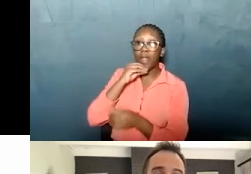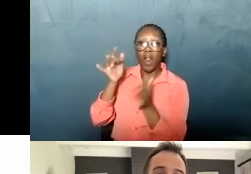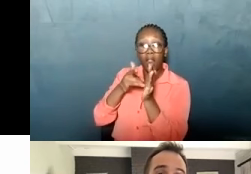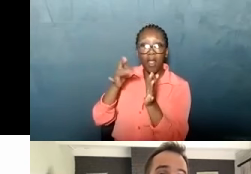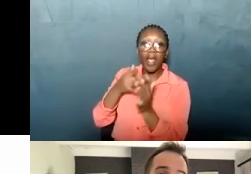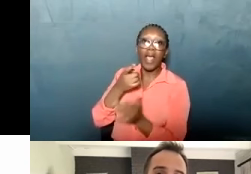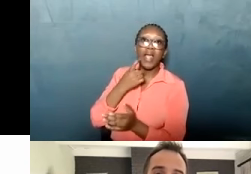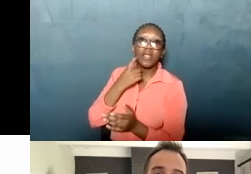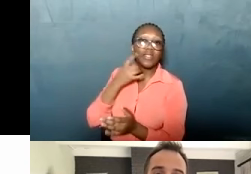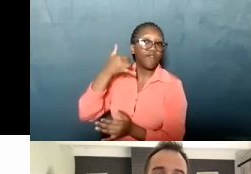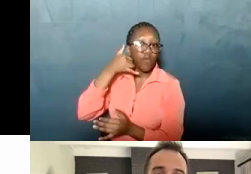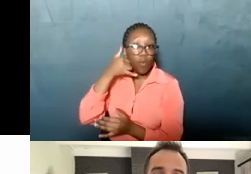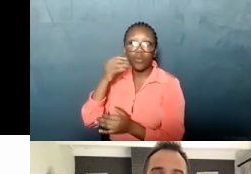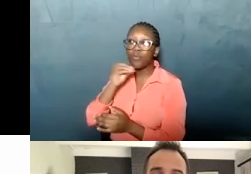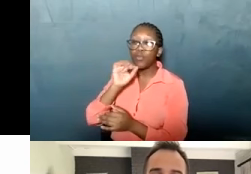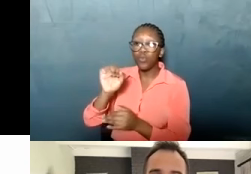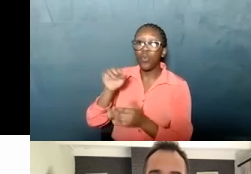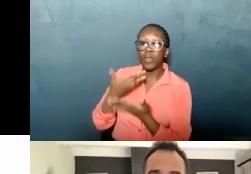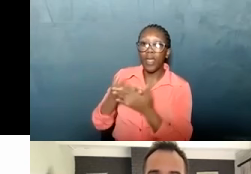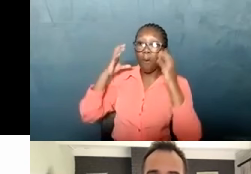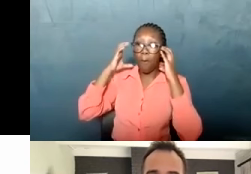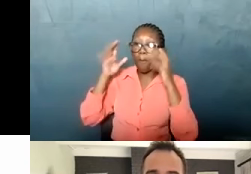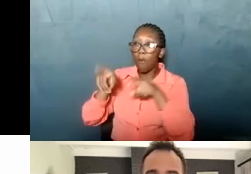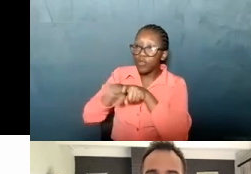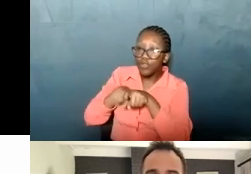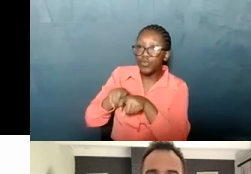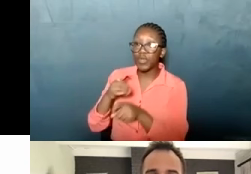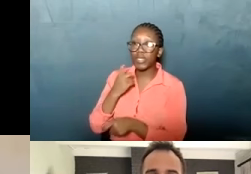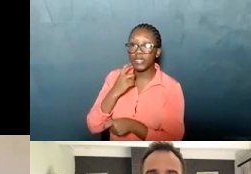loss in one of our community projects.